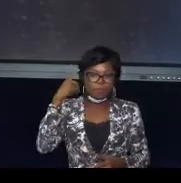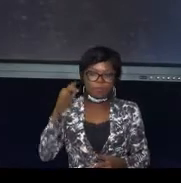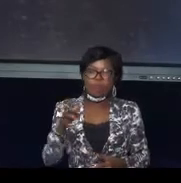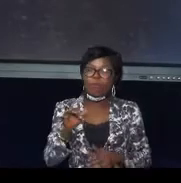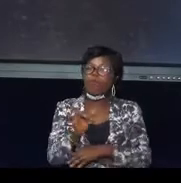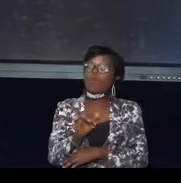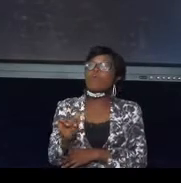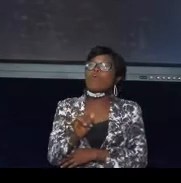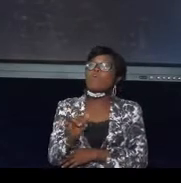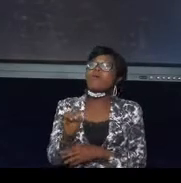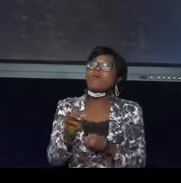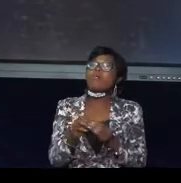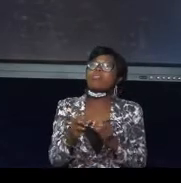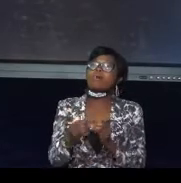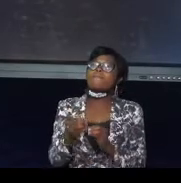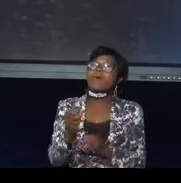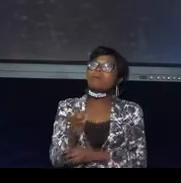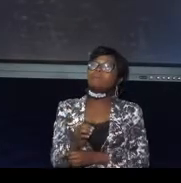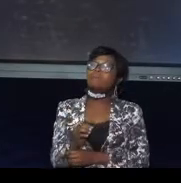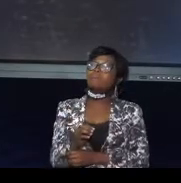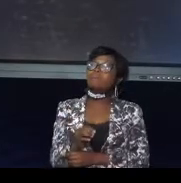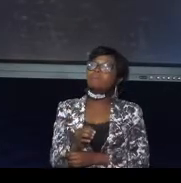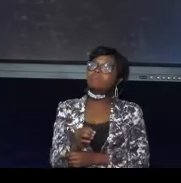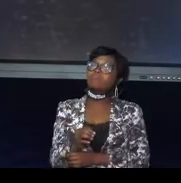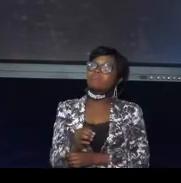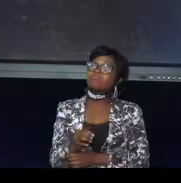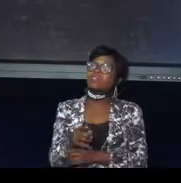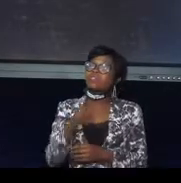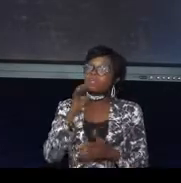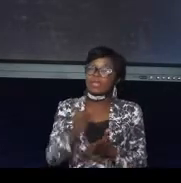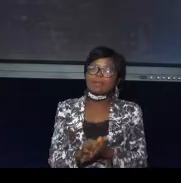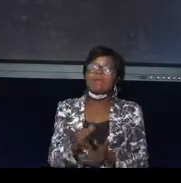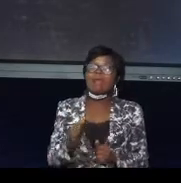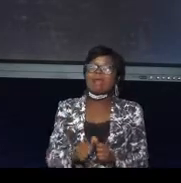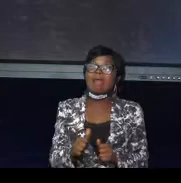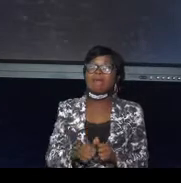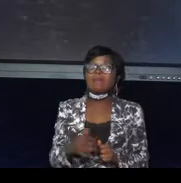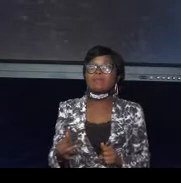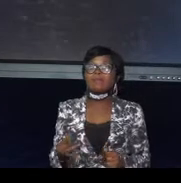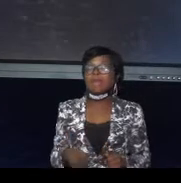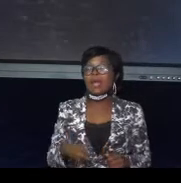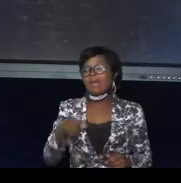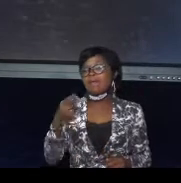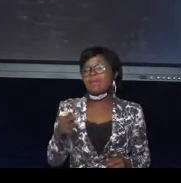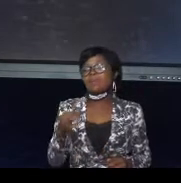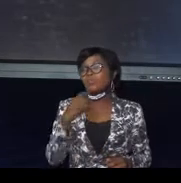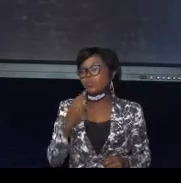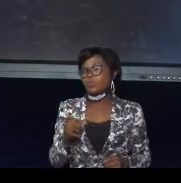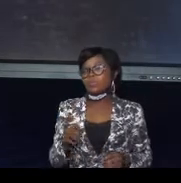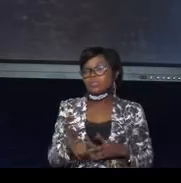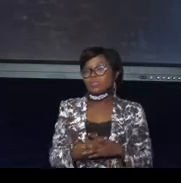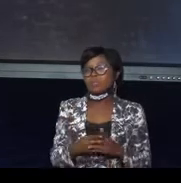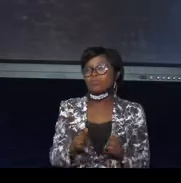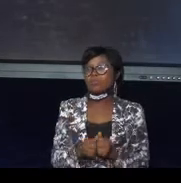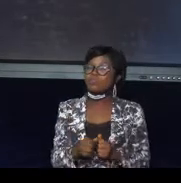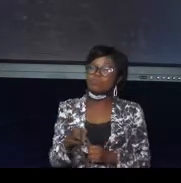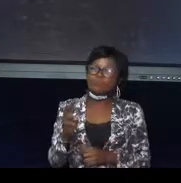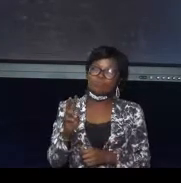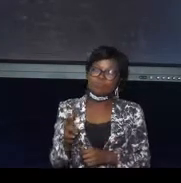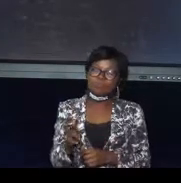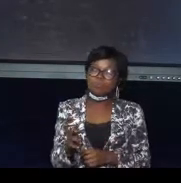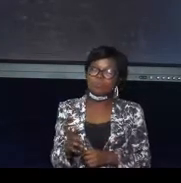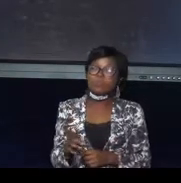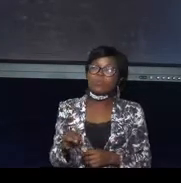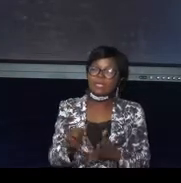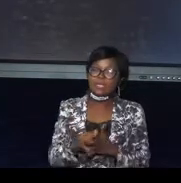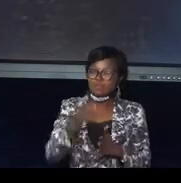common factors. Now, 2 cannot go in any of these numbers anyway. So it's not that every time you want to do highest common factors, you start using 2. That's